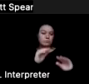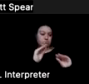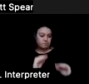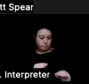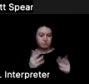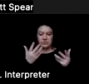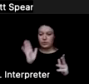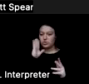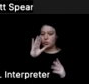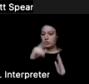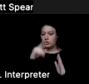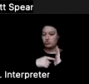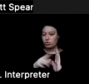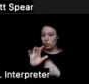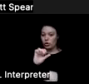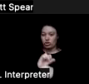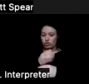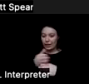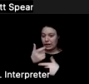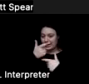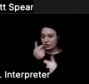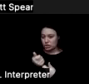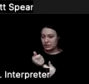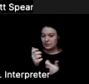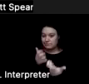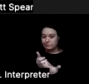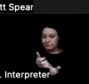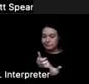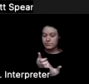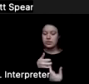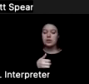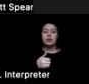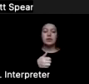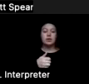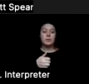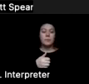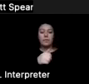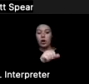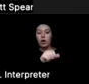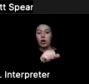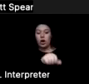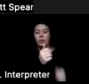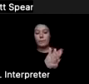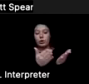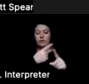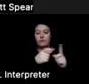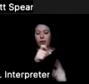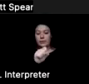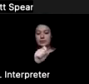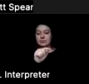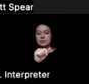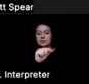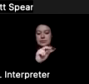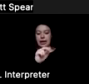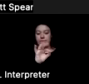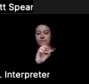book called Designing Your Life that has also come out of Stanford that is just another framework for thinking about goal